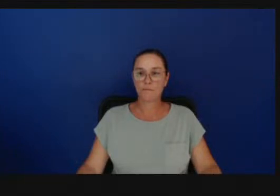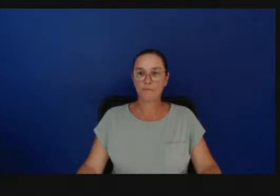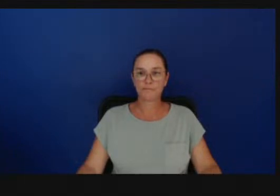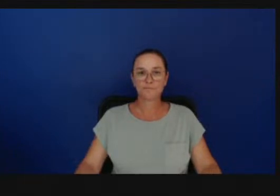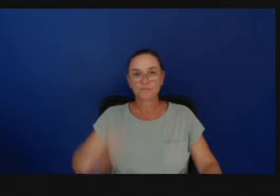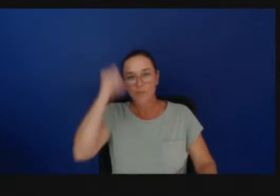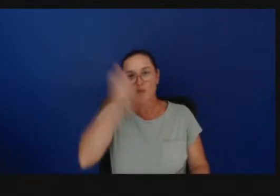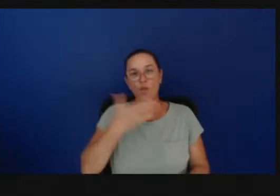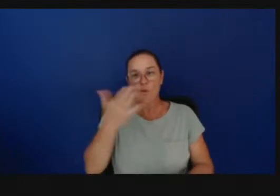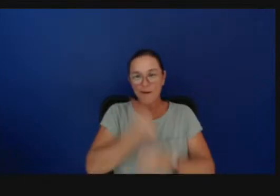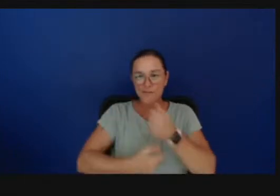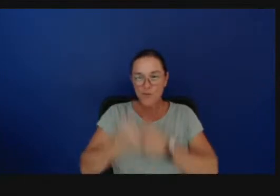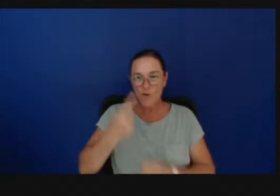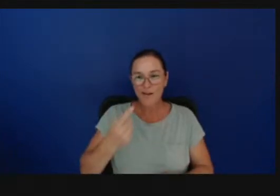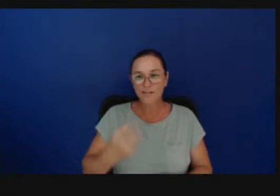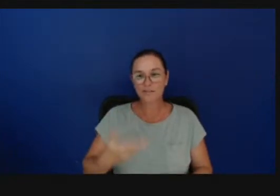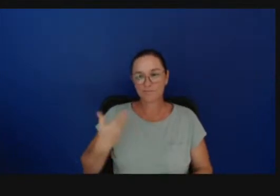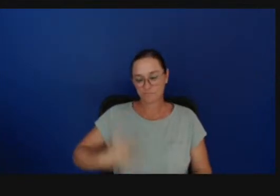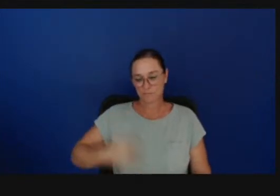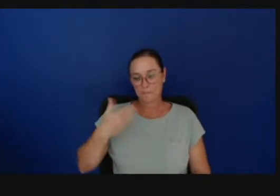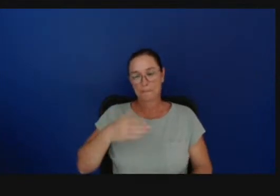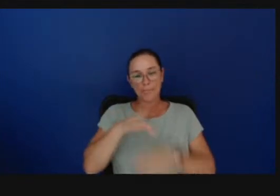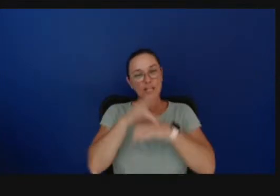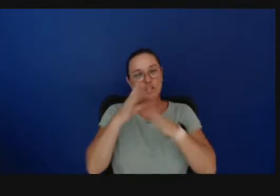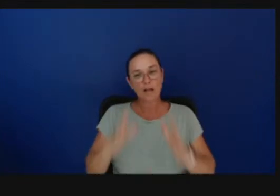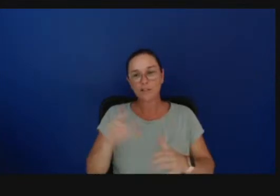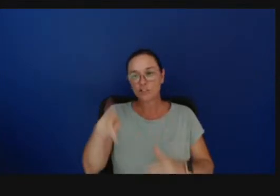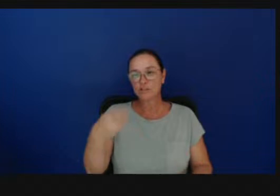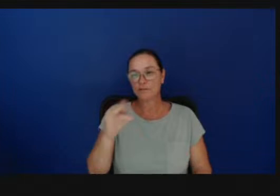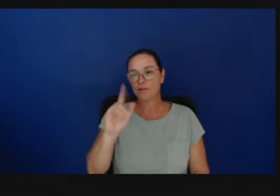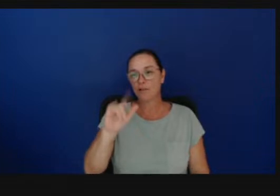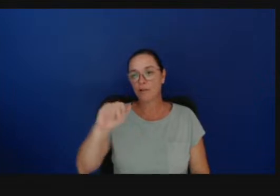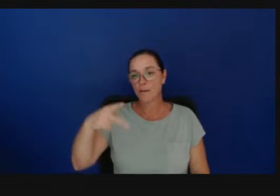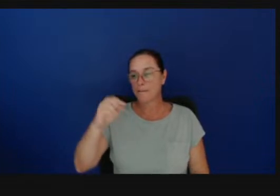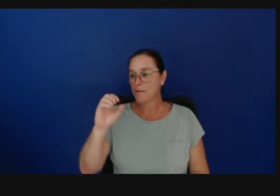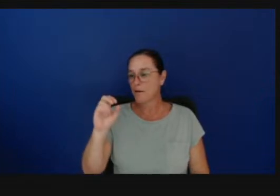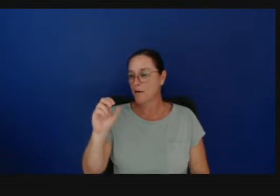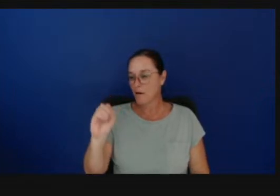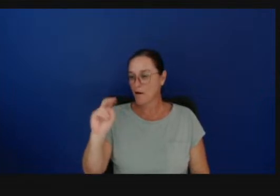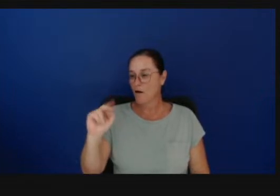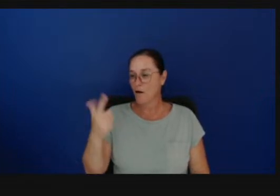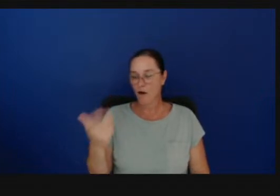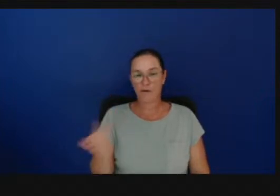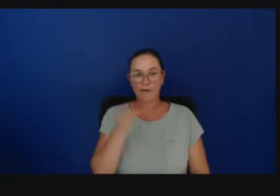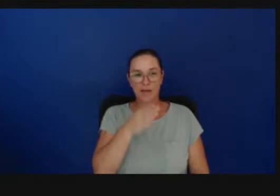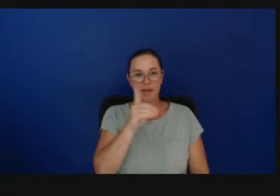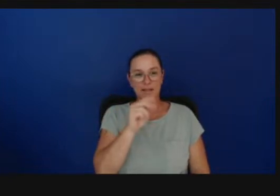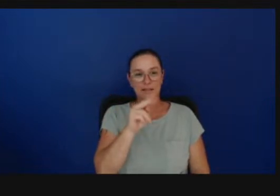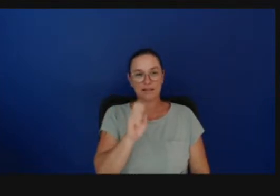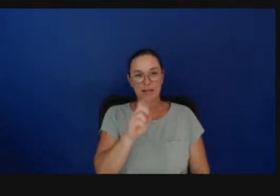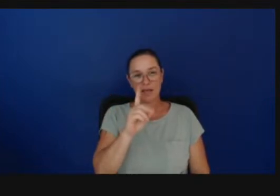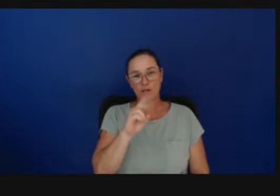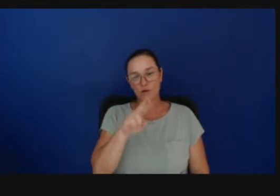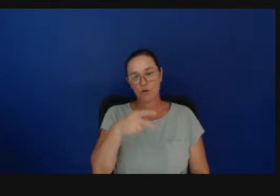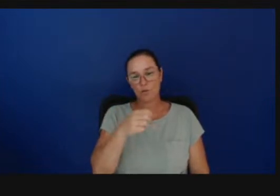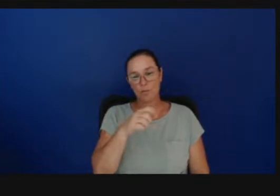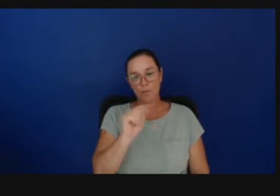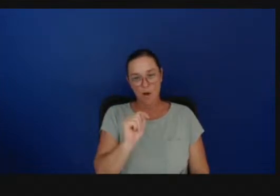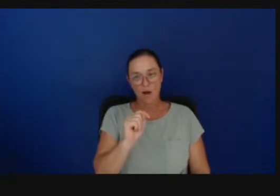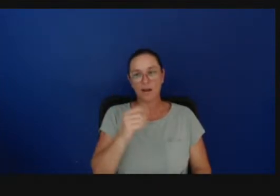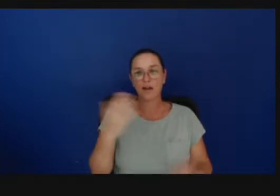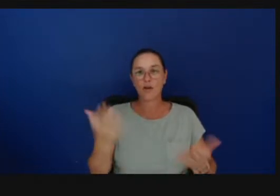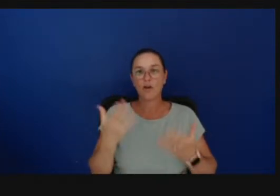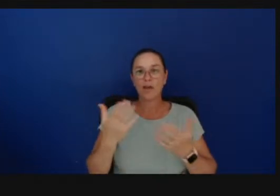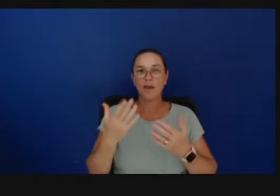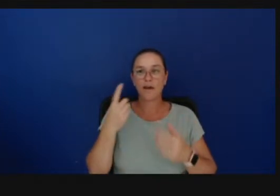Aloha everyone, I'm geologist Philip Ong, here with Mr. Dane DuPont from the nonprofit HVERI, the Hawaiian Volcano